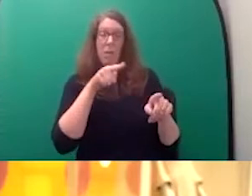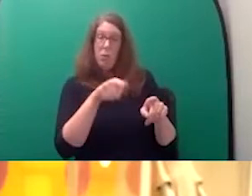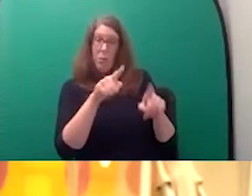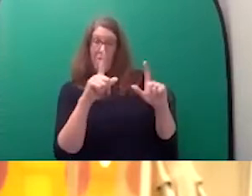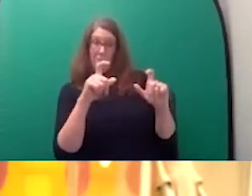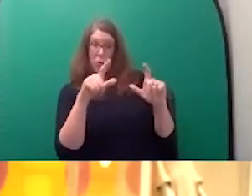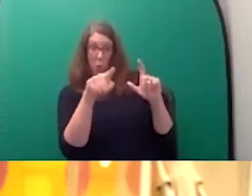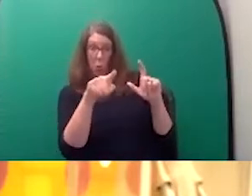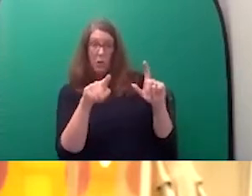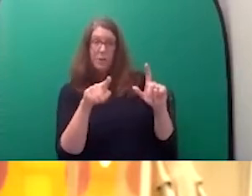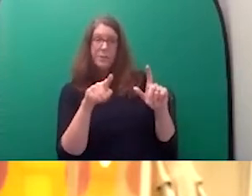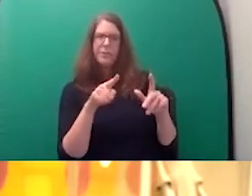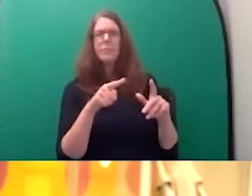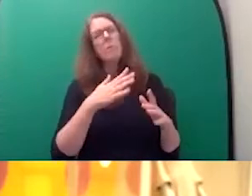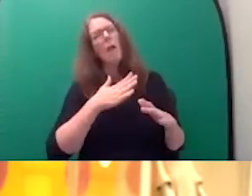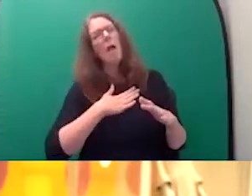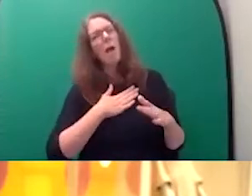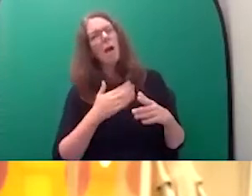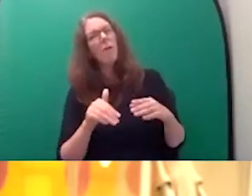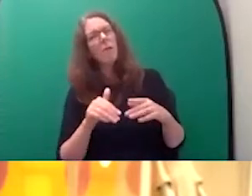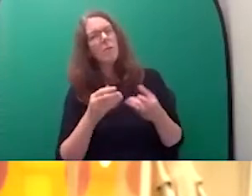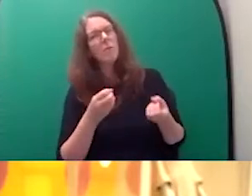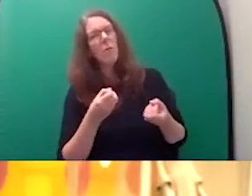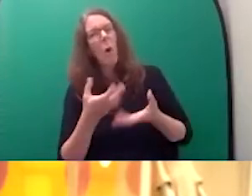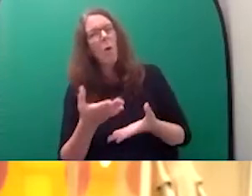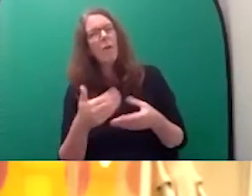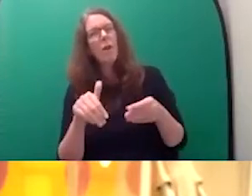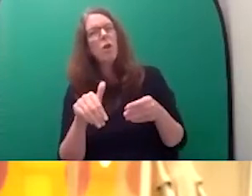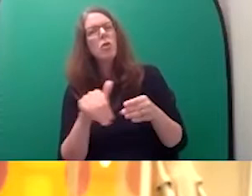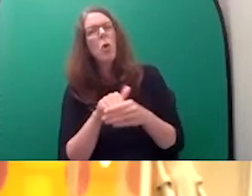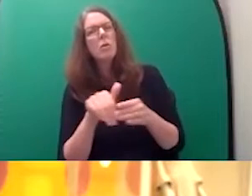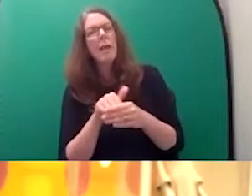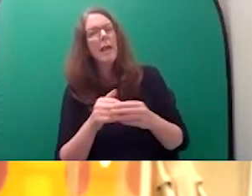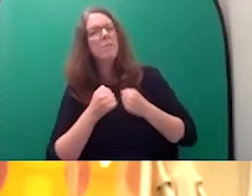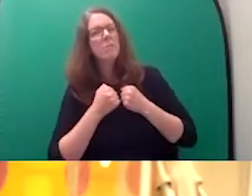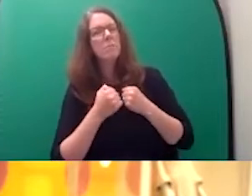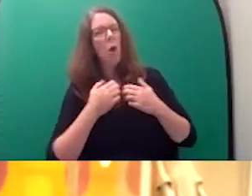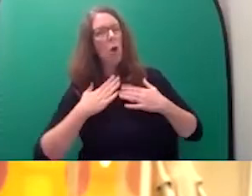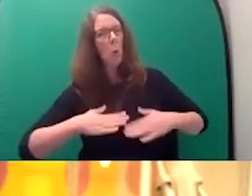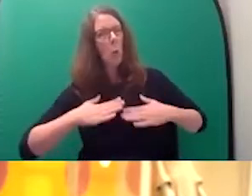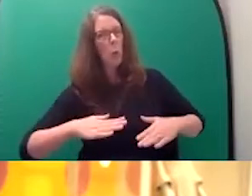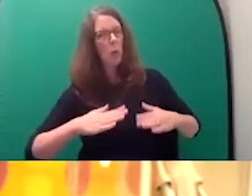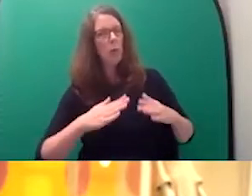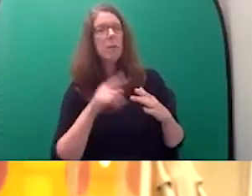at, obviously we love to contextualize our clothing as best we can. These were taken